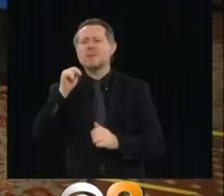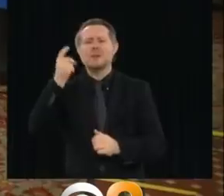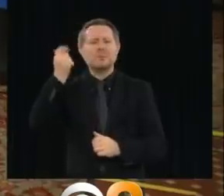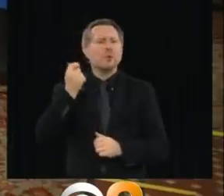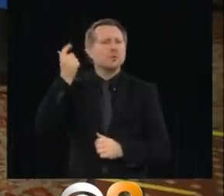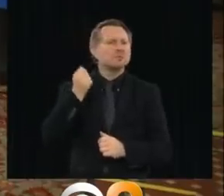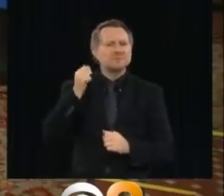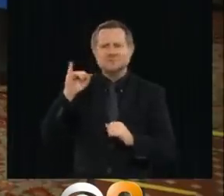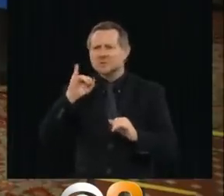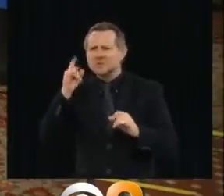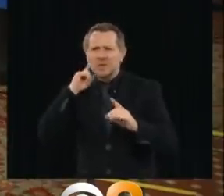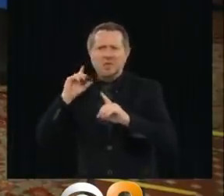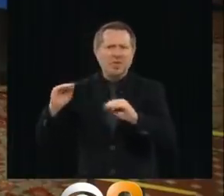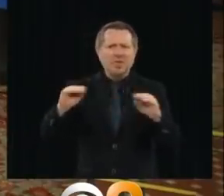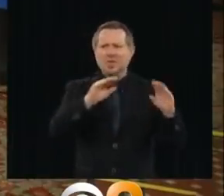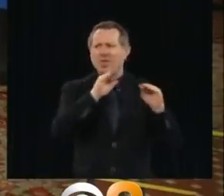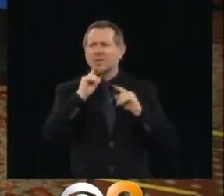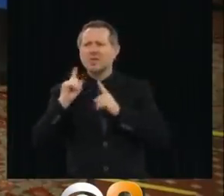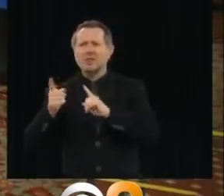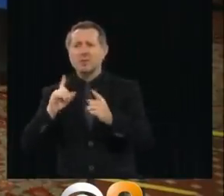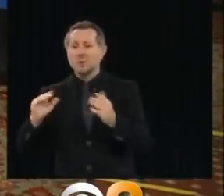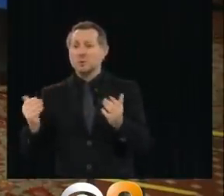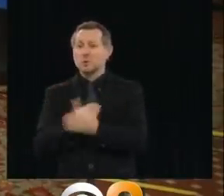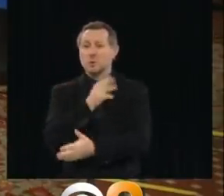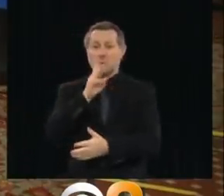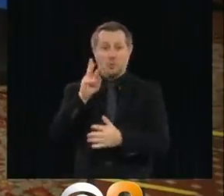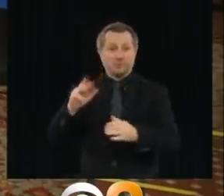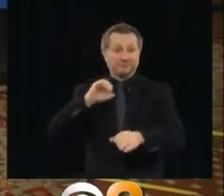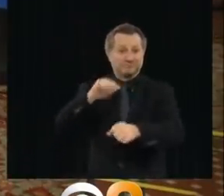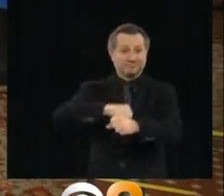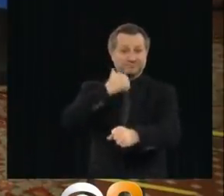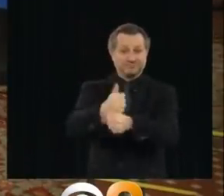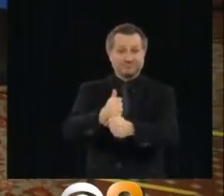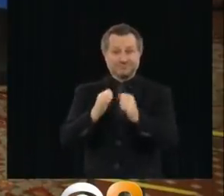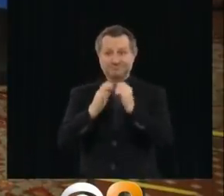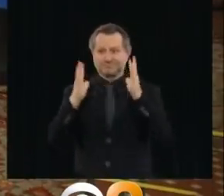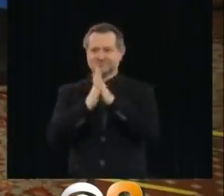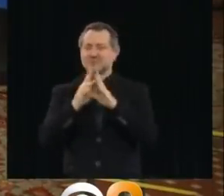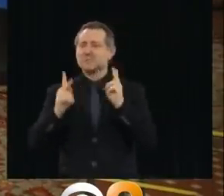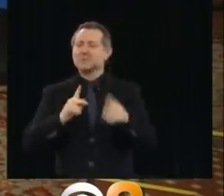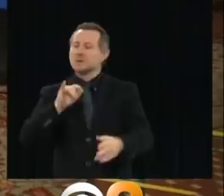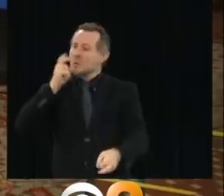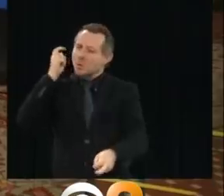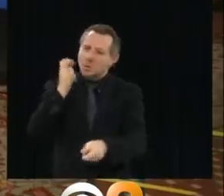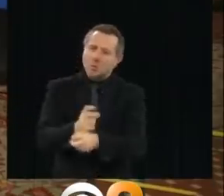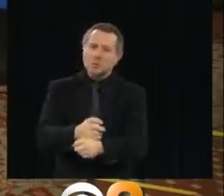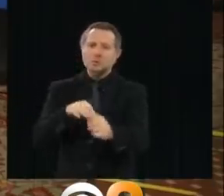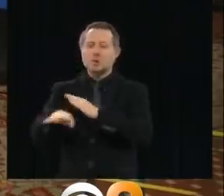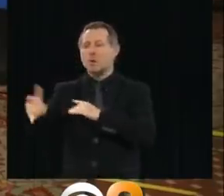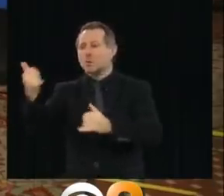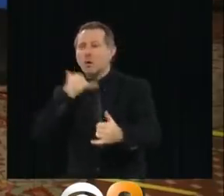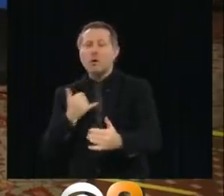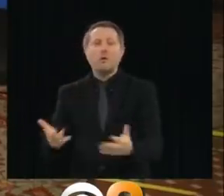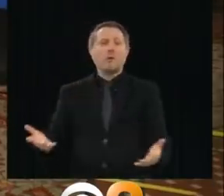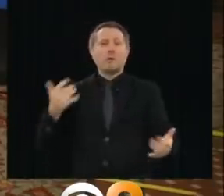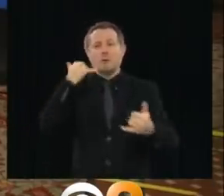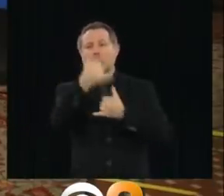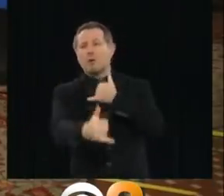daily basis, even after the new website came out saying that they hadn't been called after 72 hours or there's